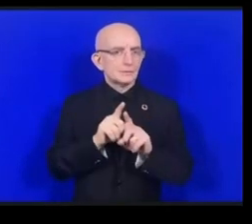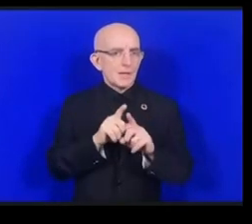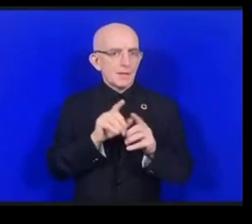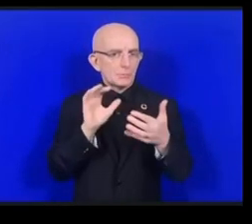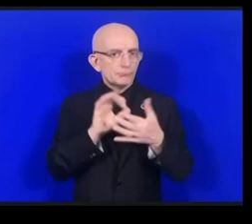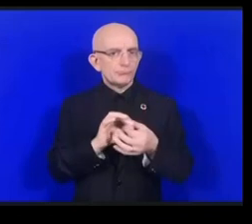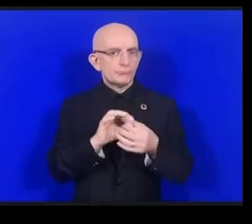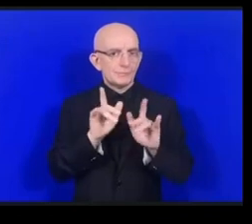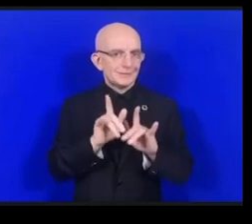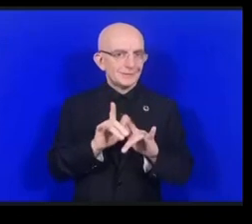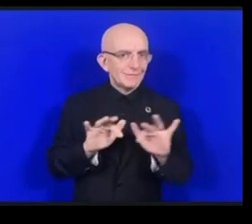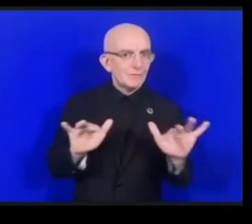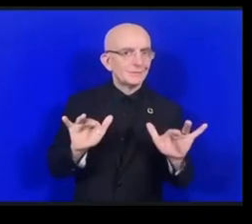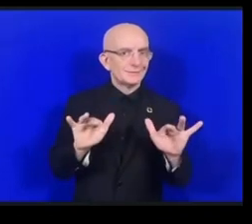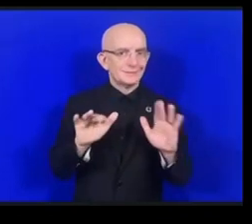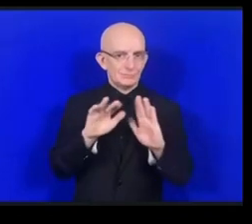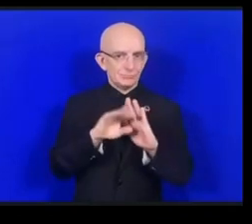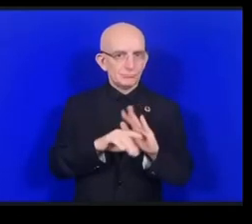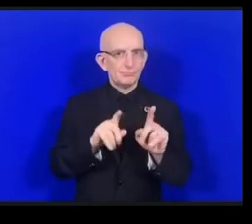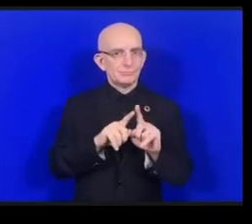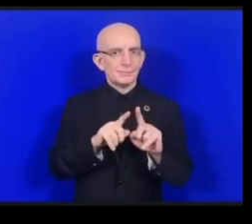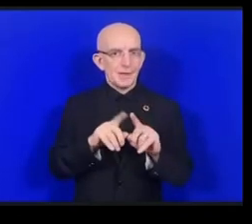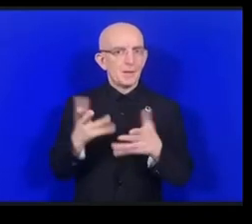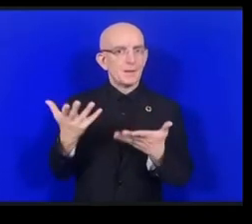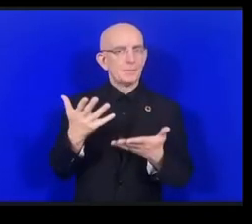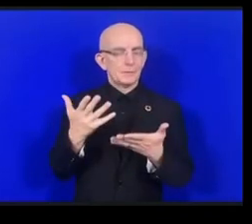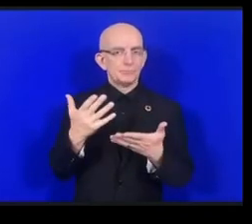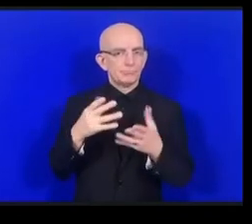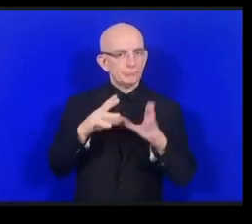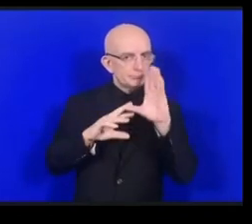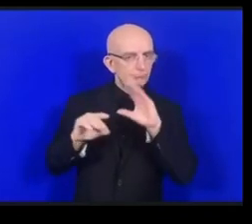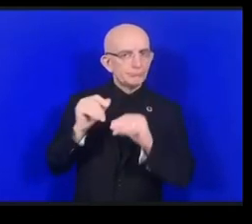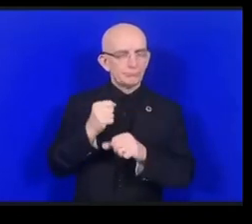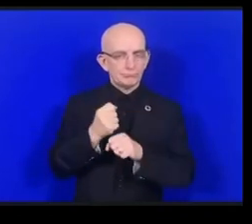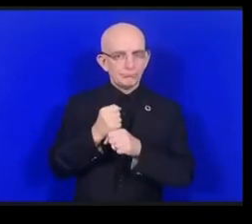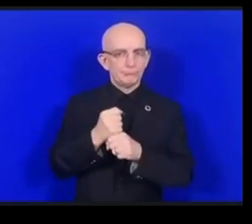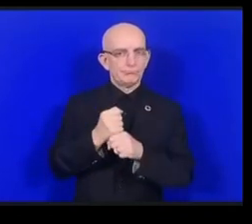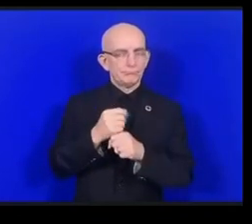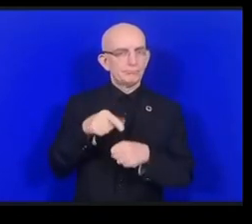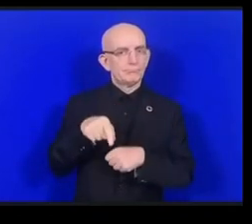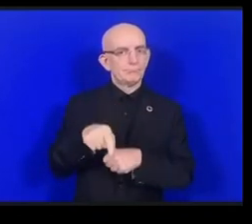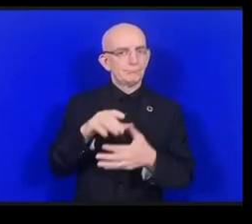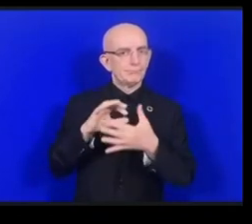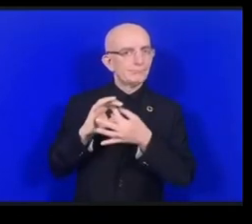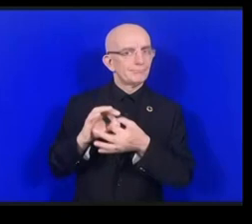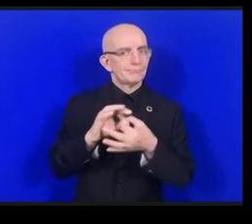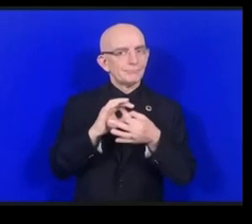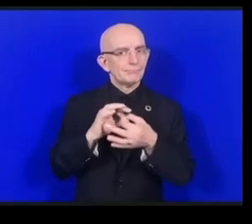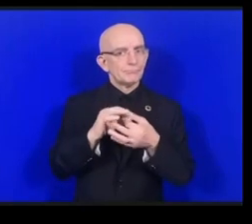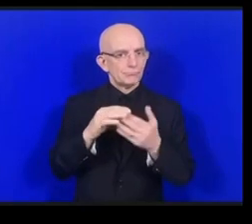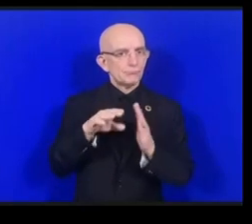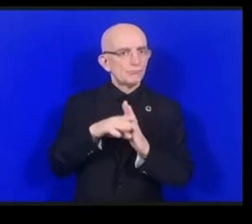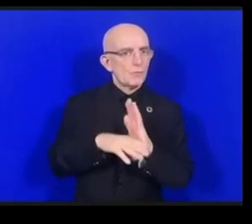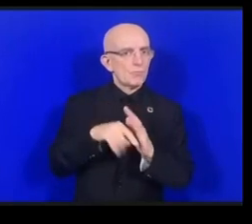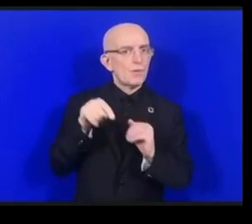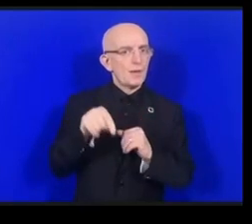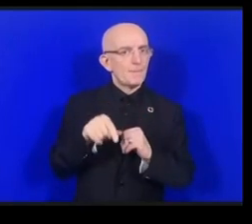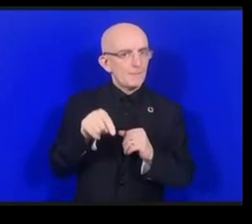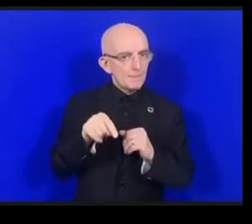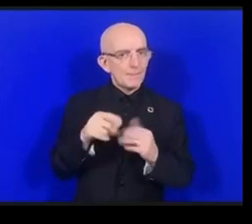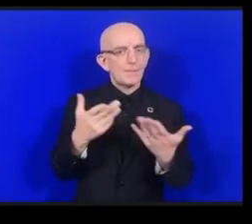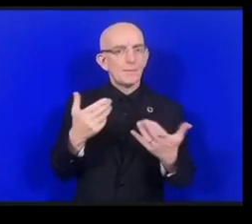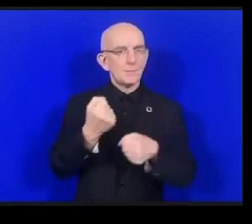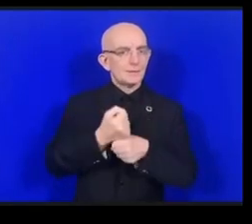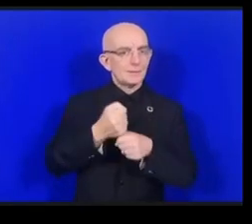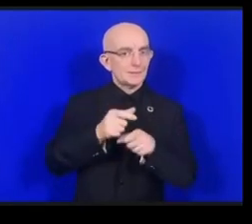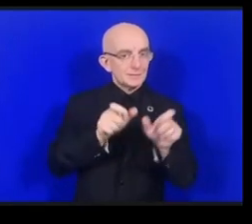also uh to um um and also to um engage with the um uh